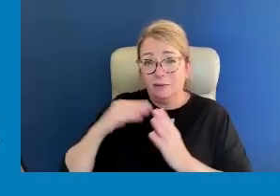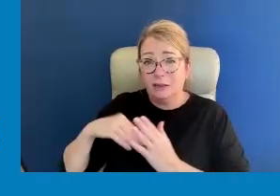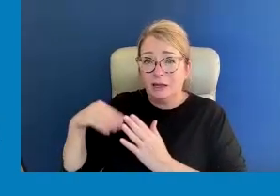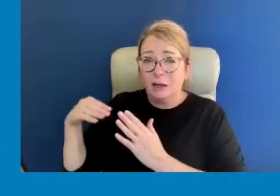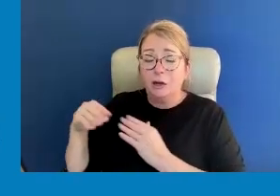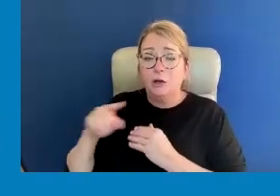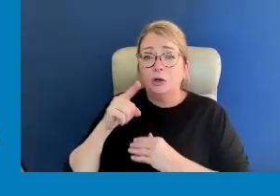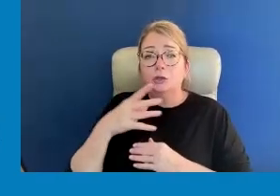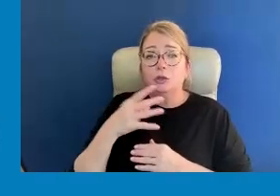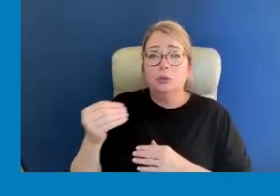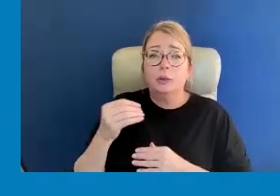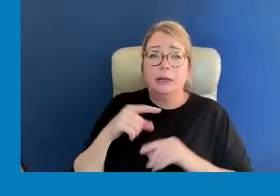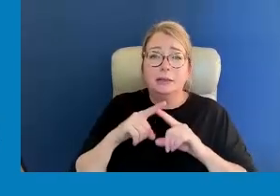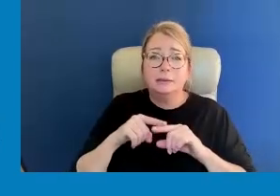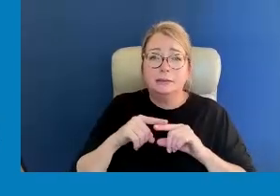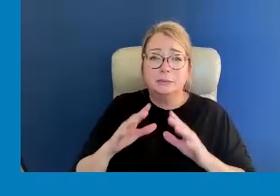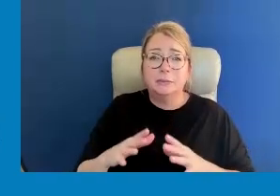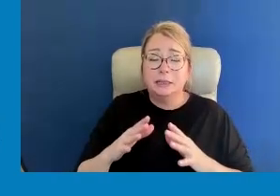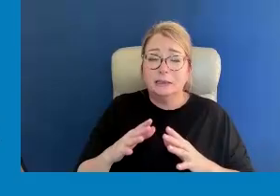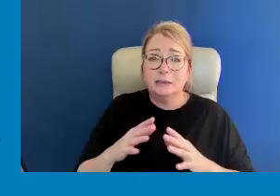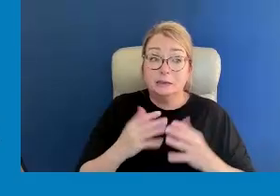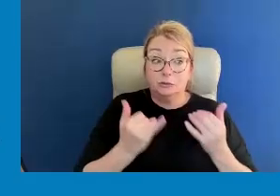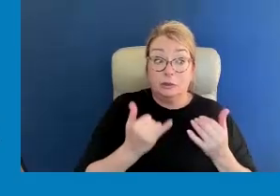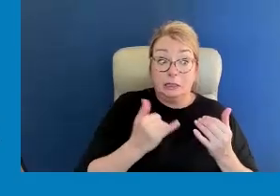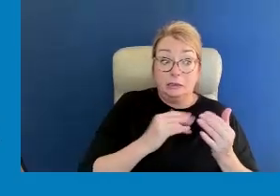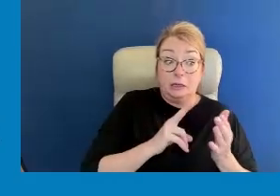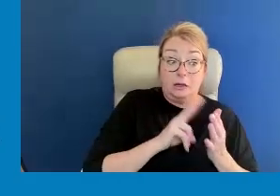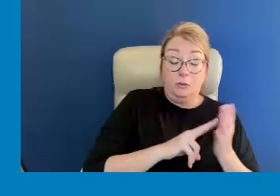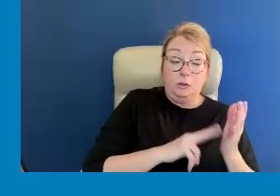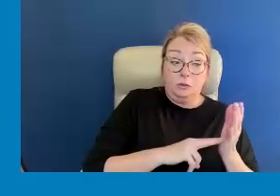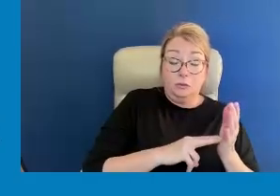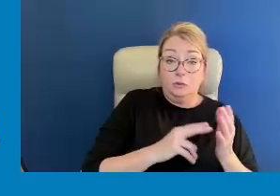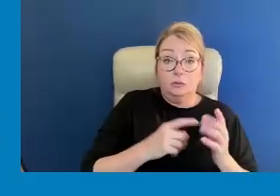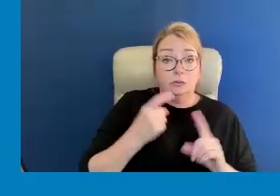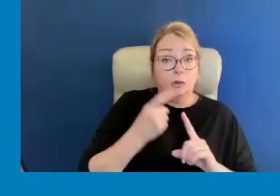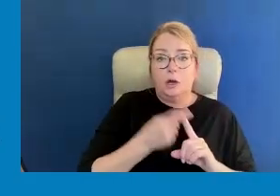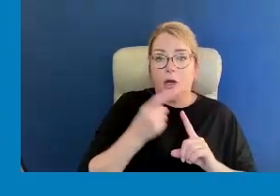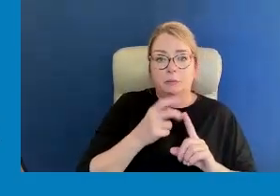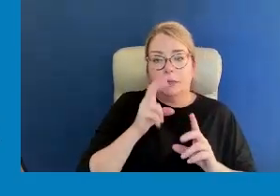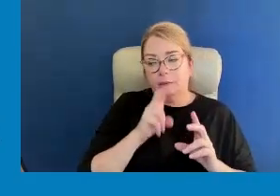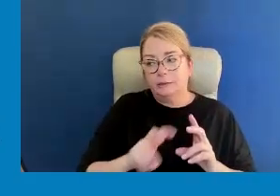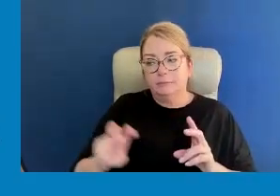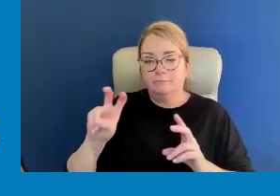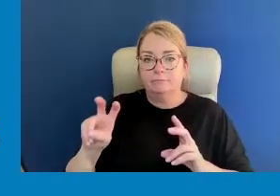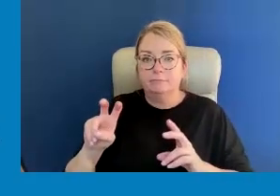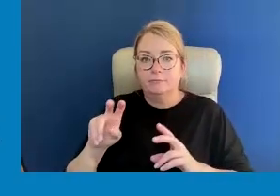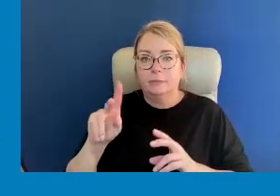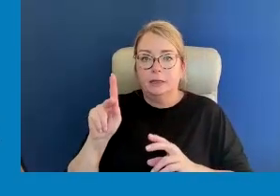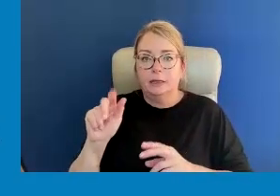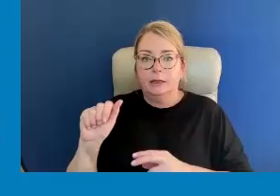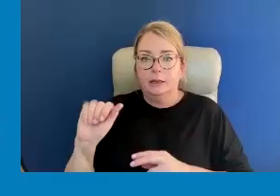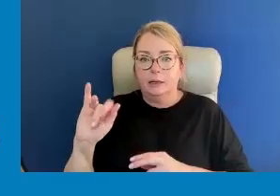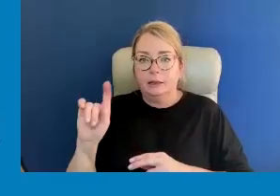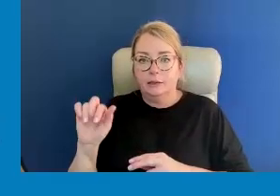you and your eligible enrolled dependents who are currently enrolled will be automatically moved to the Kaiser High Deductible Health Plan. That's the lowest